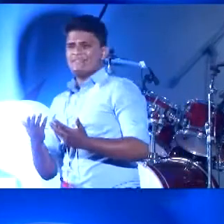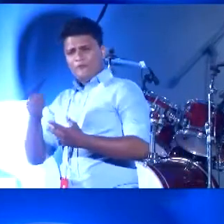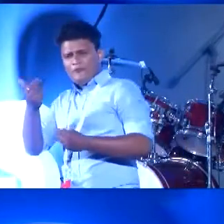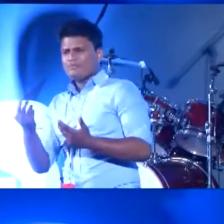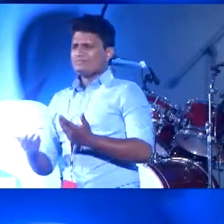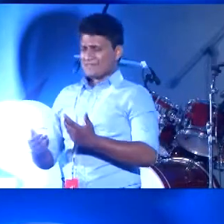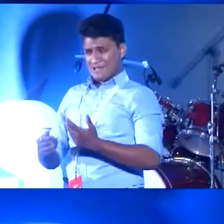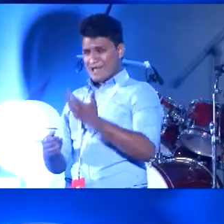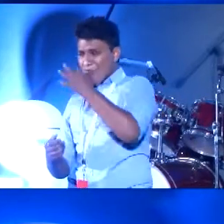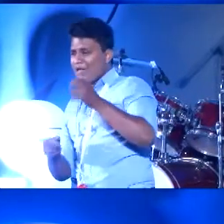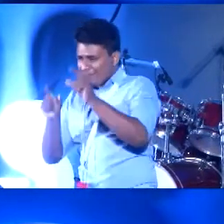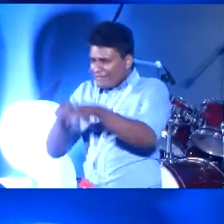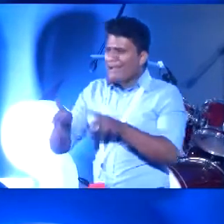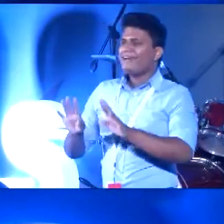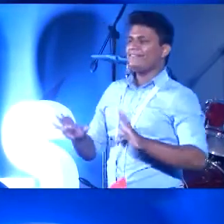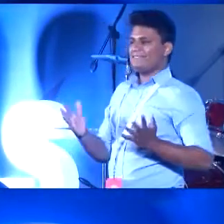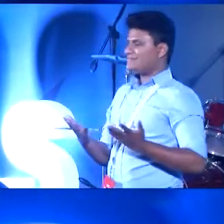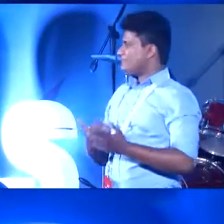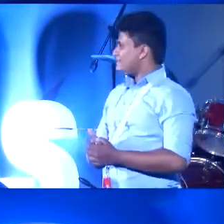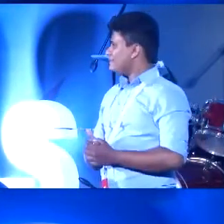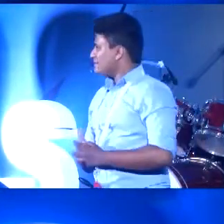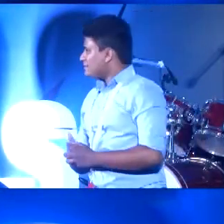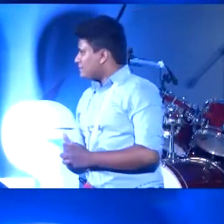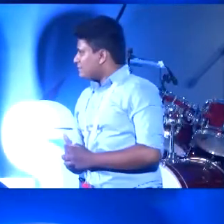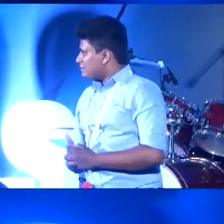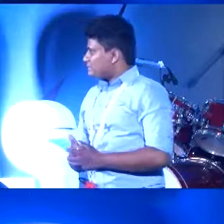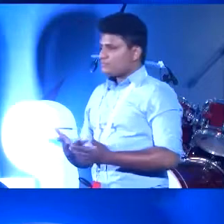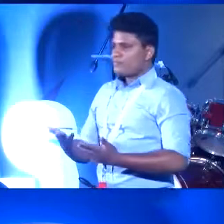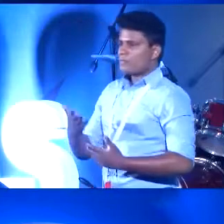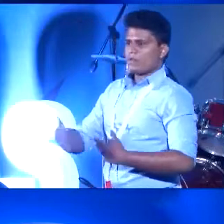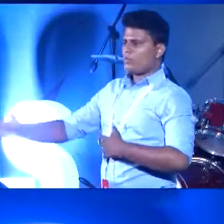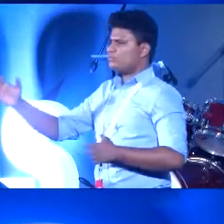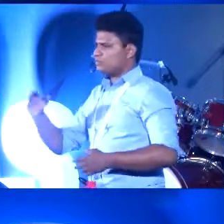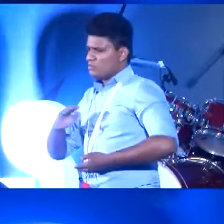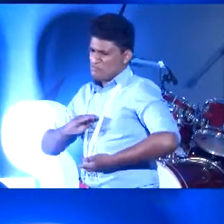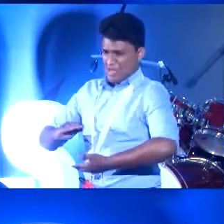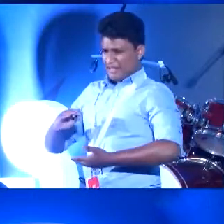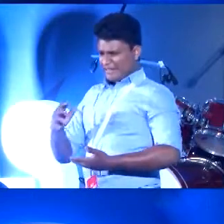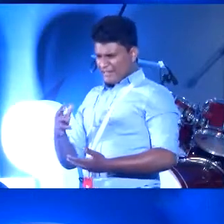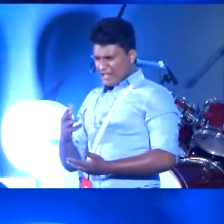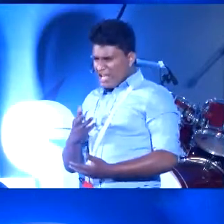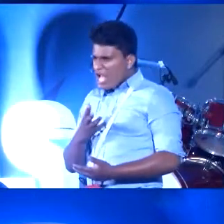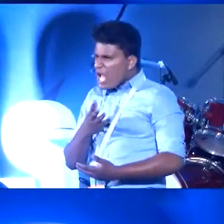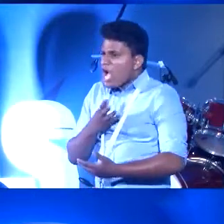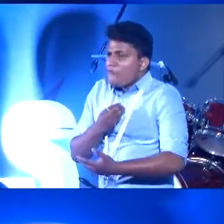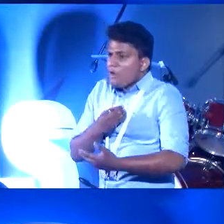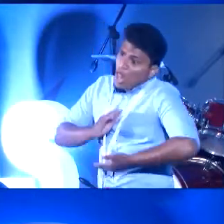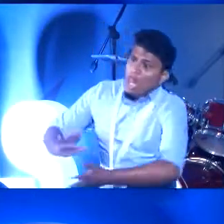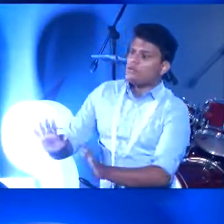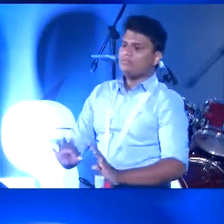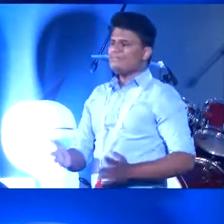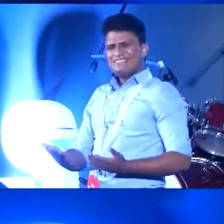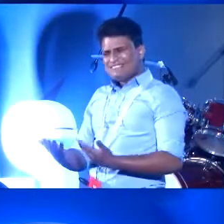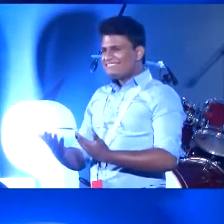have not been born without fear. they have learned to overcome it.